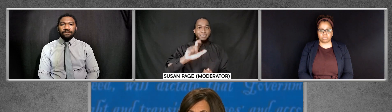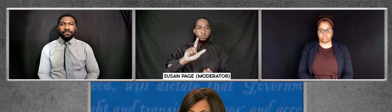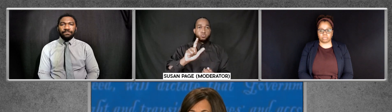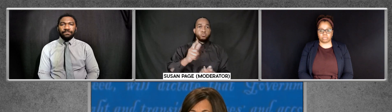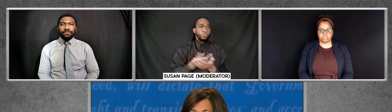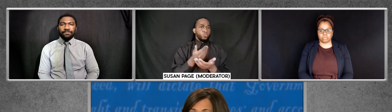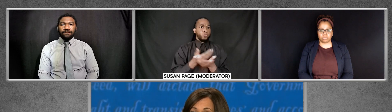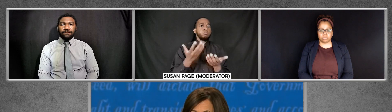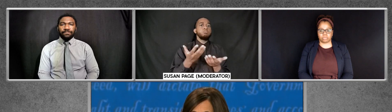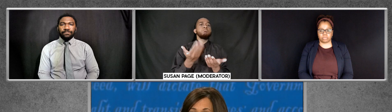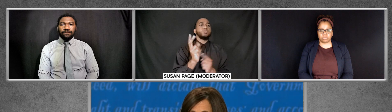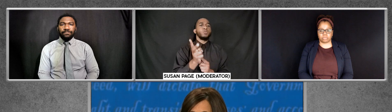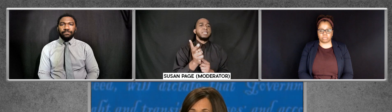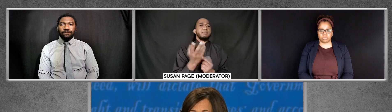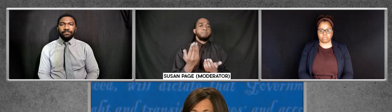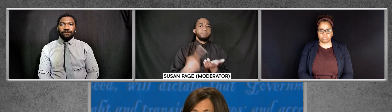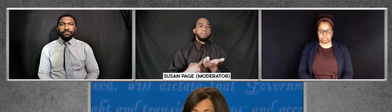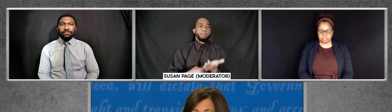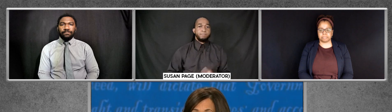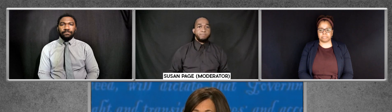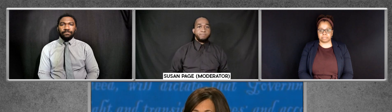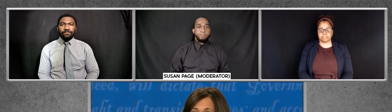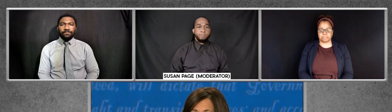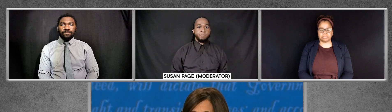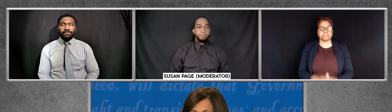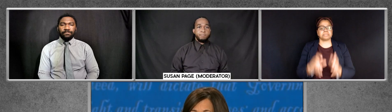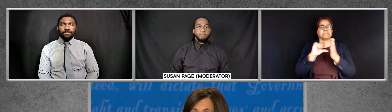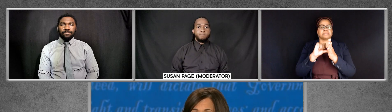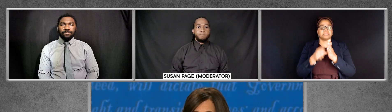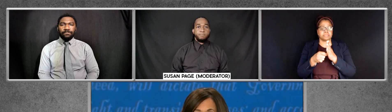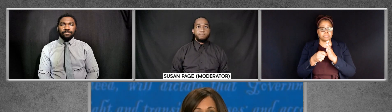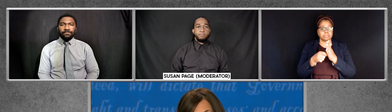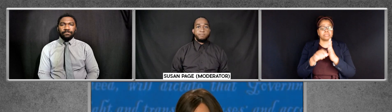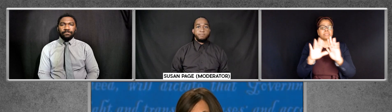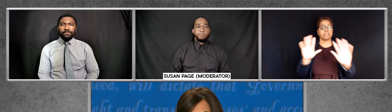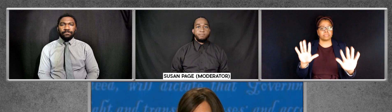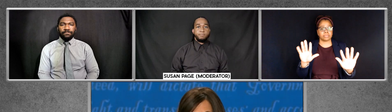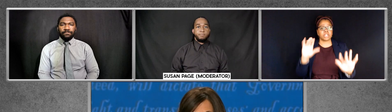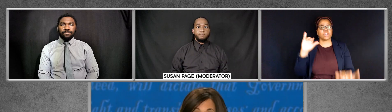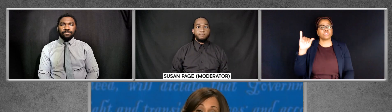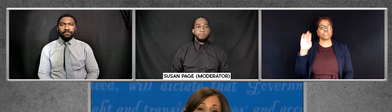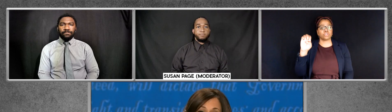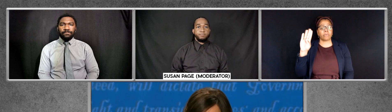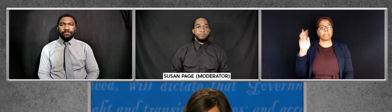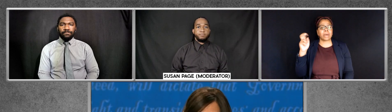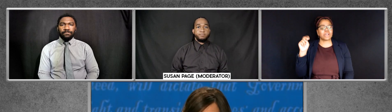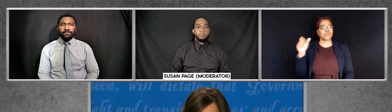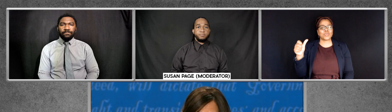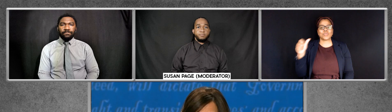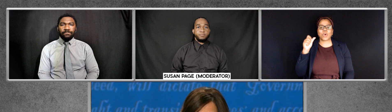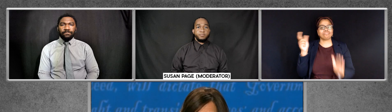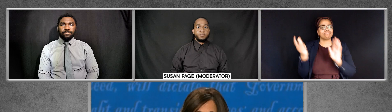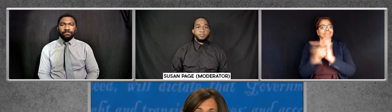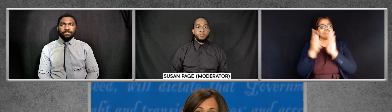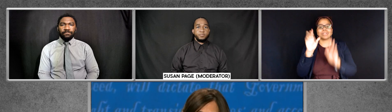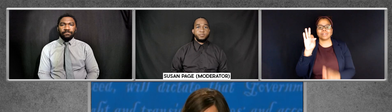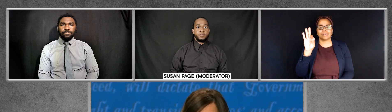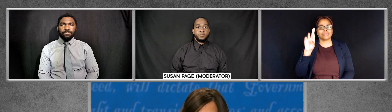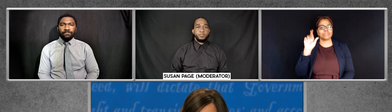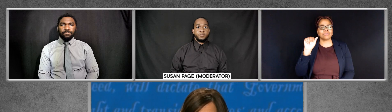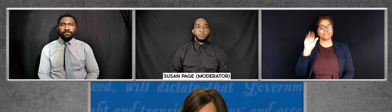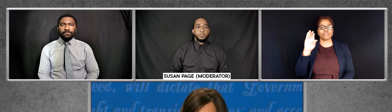repeat, and the American people know, that Joe Biden will not ban fracking. That is a fact. That is